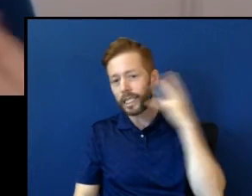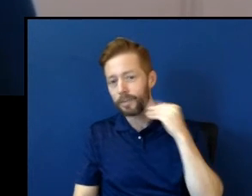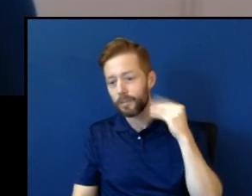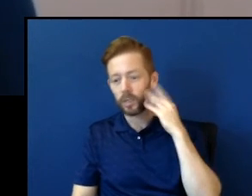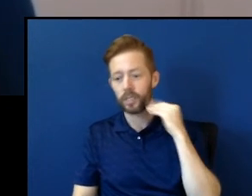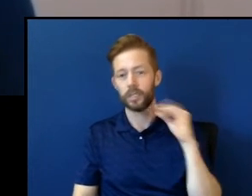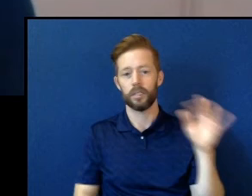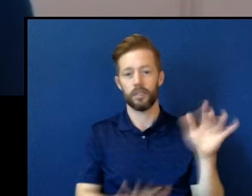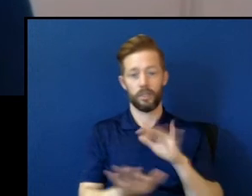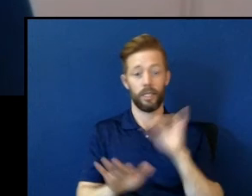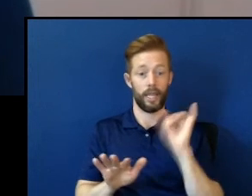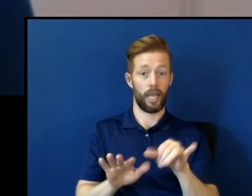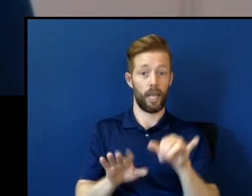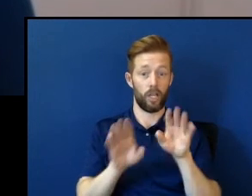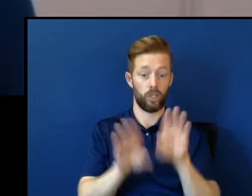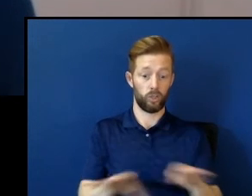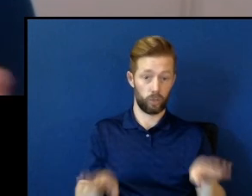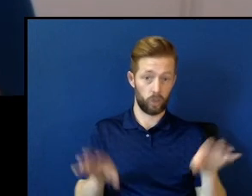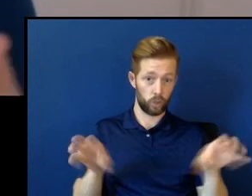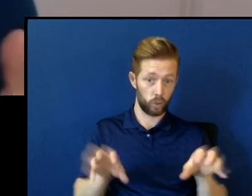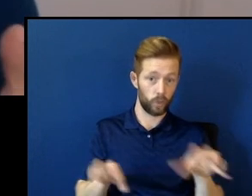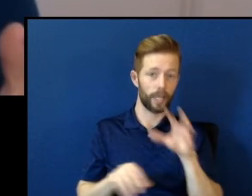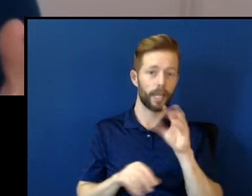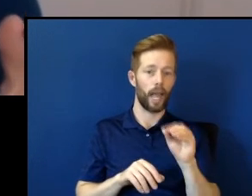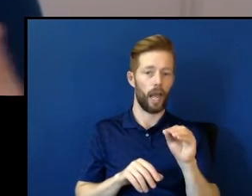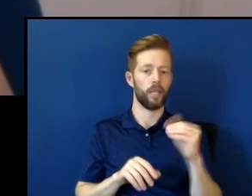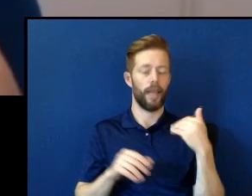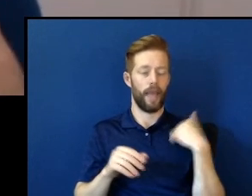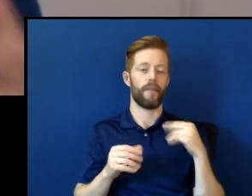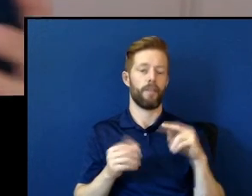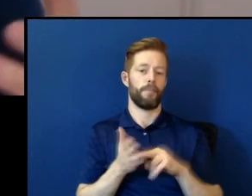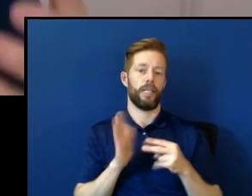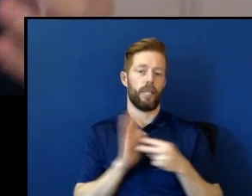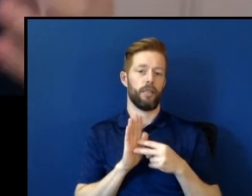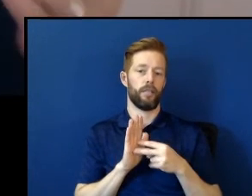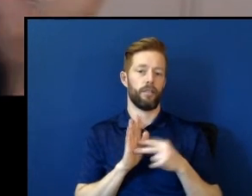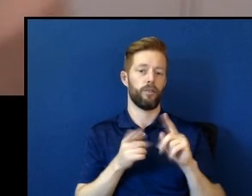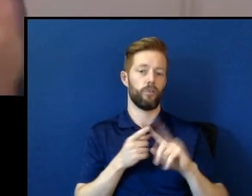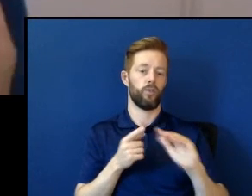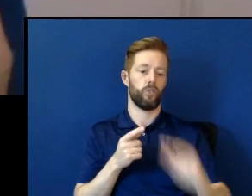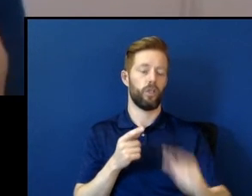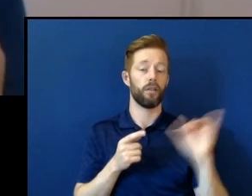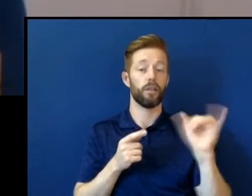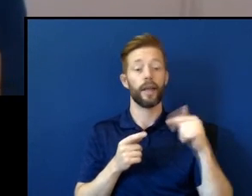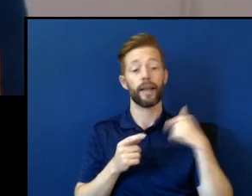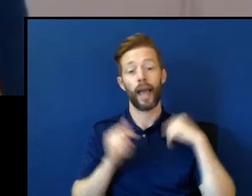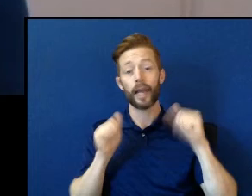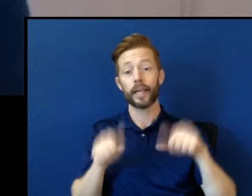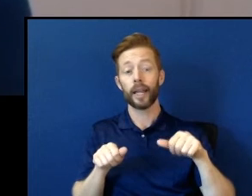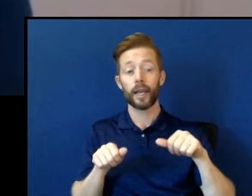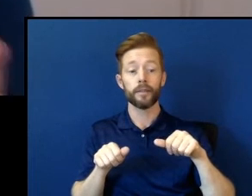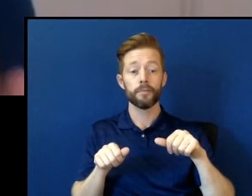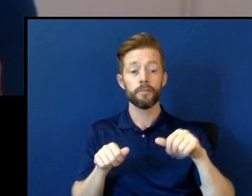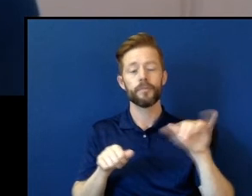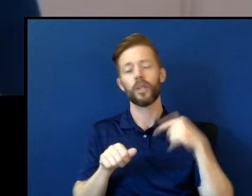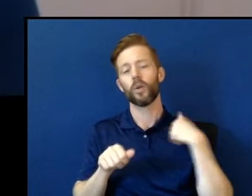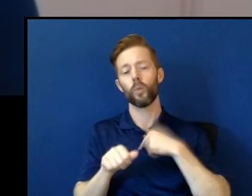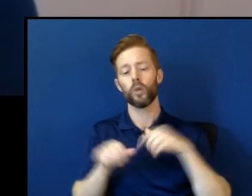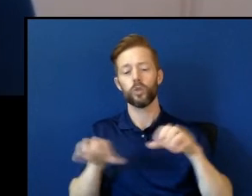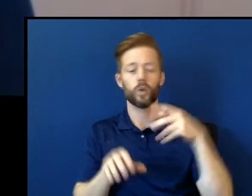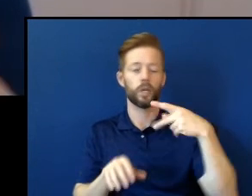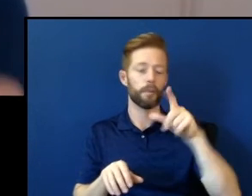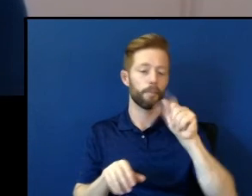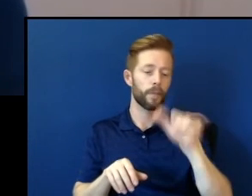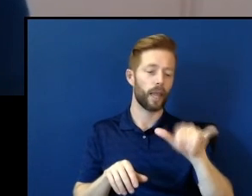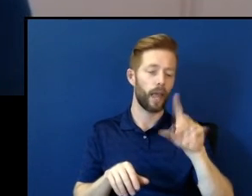planning, sensory experiences that children are doing, and they have a meaning to the child. So like I can do a center